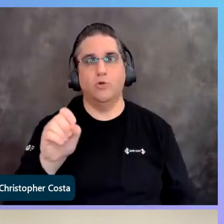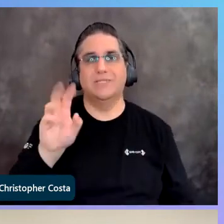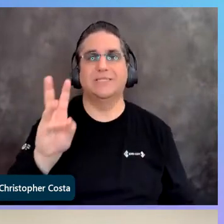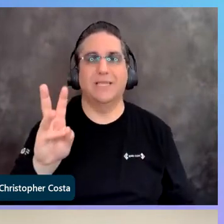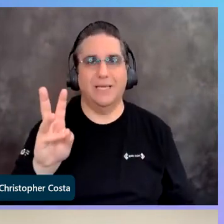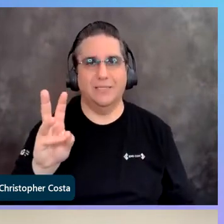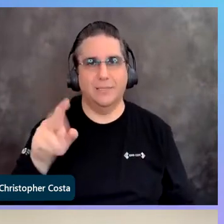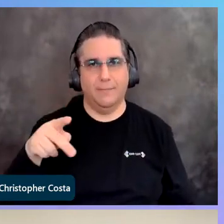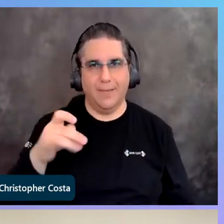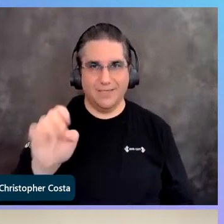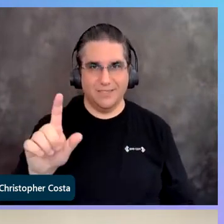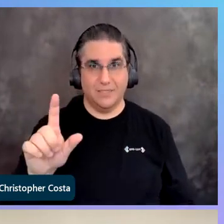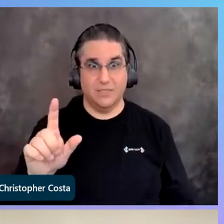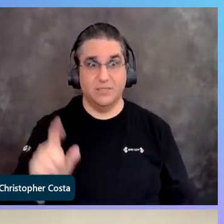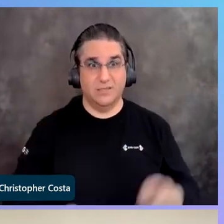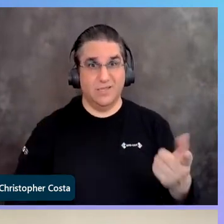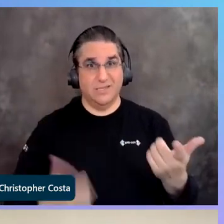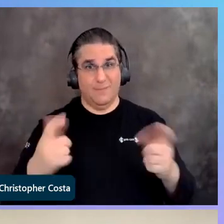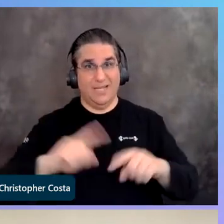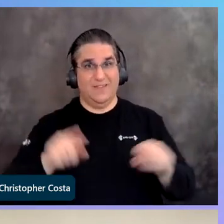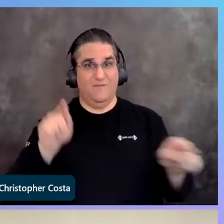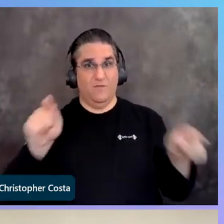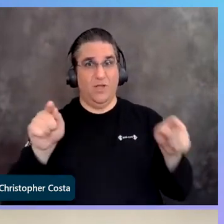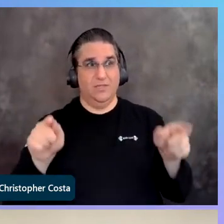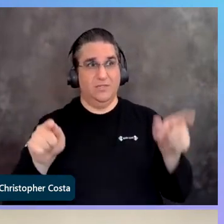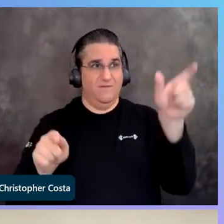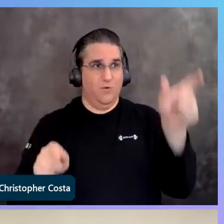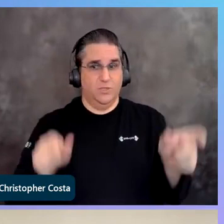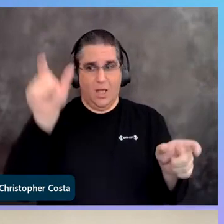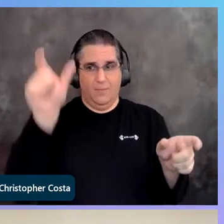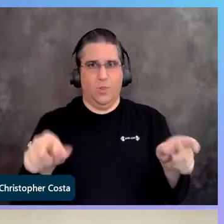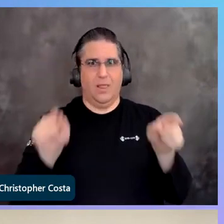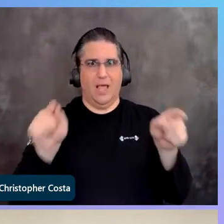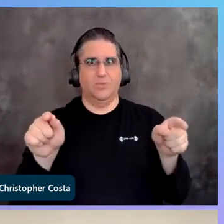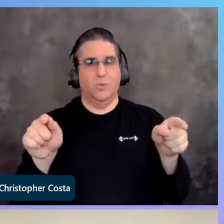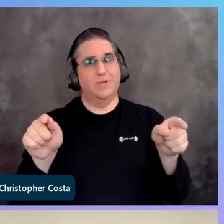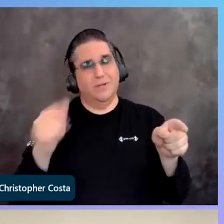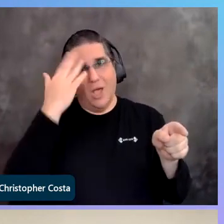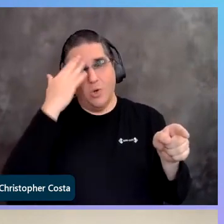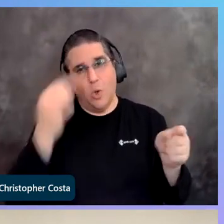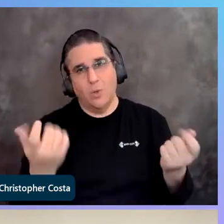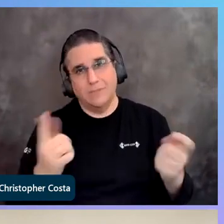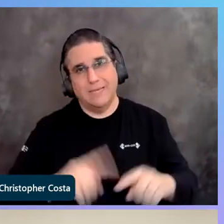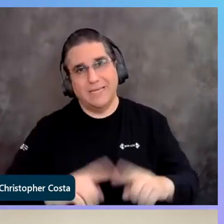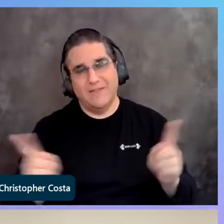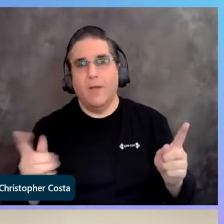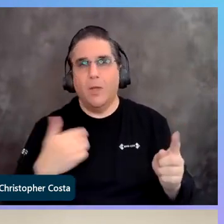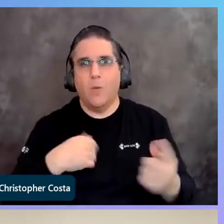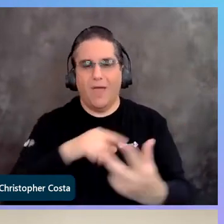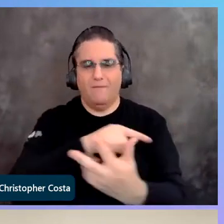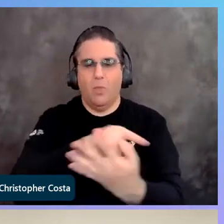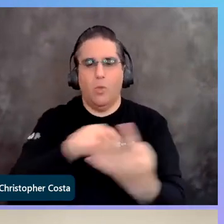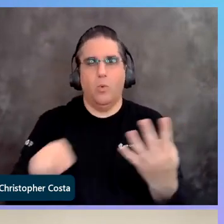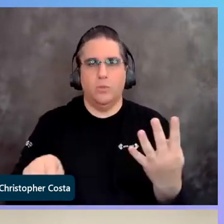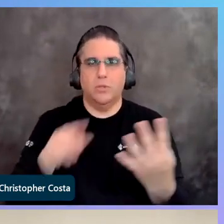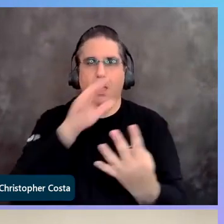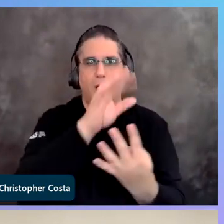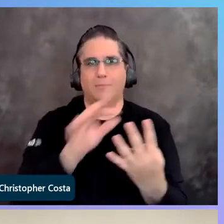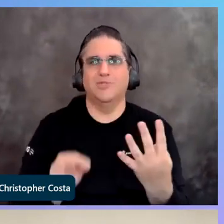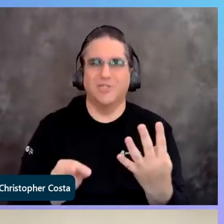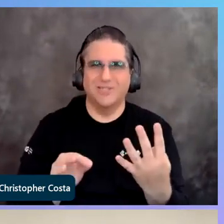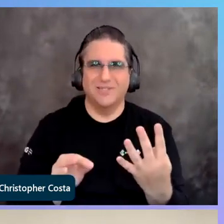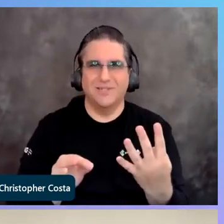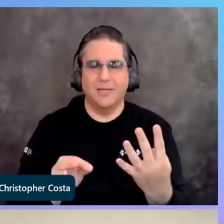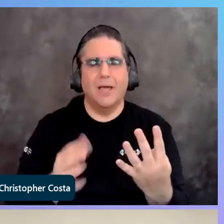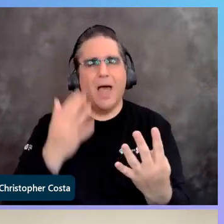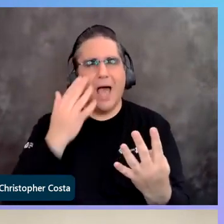a big departure, I know, but here are some of the options, right? It could get really tricky if you are using an